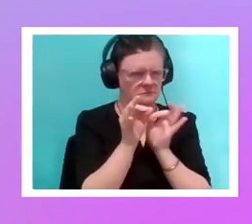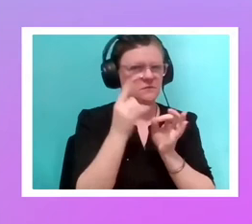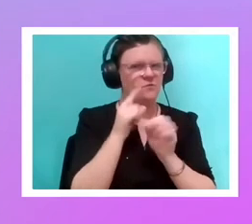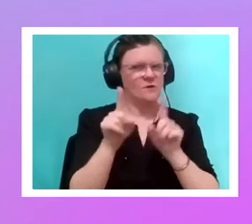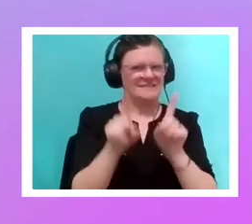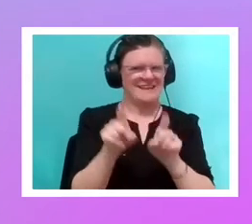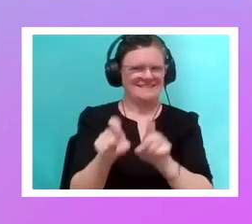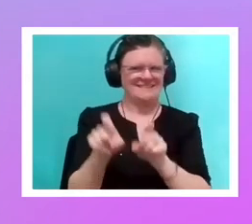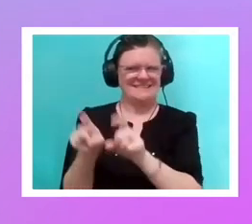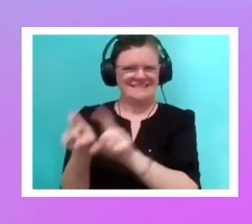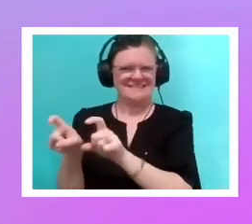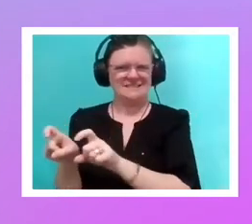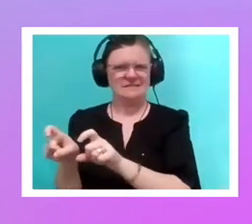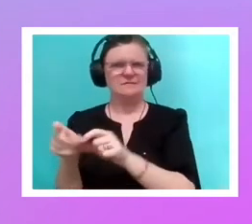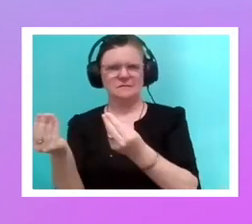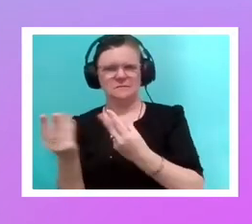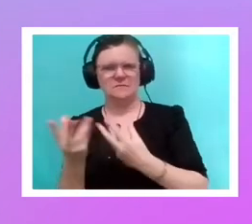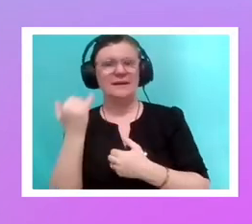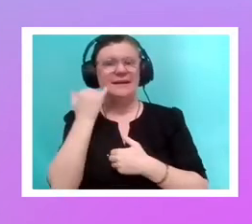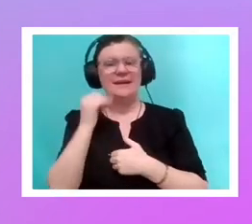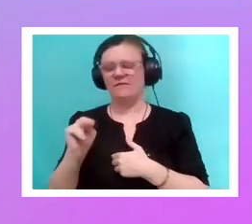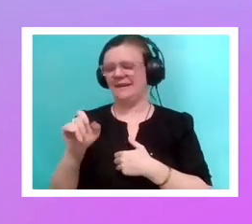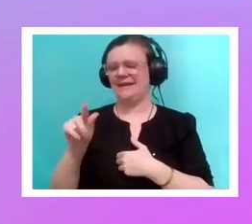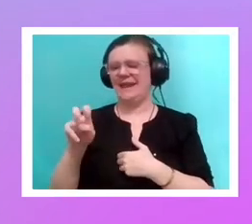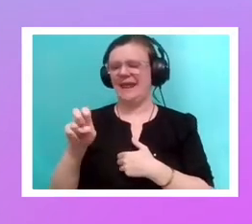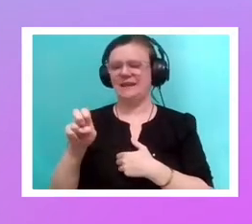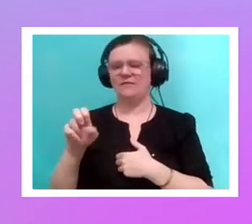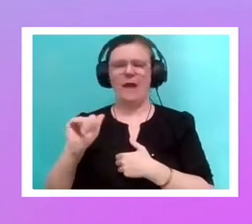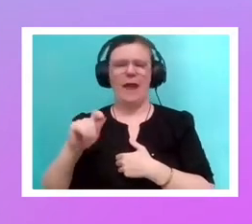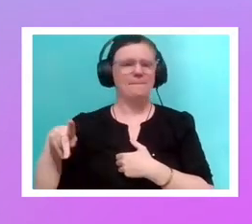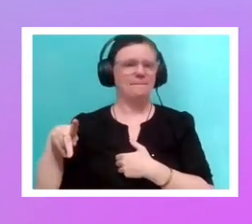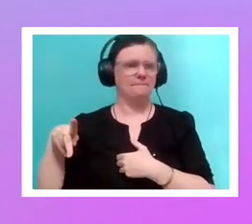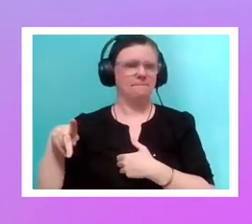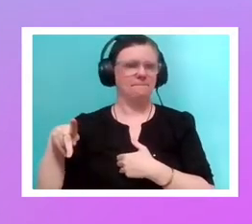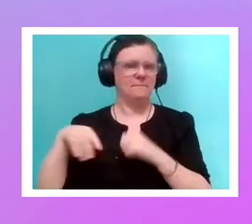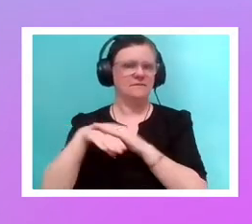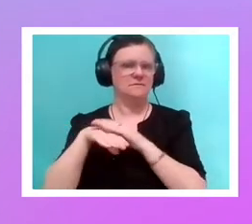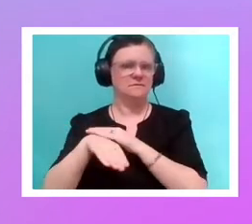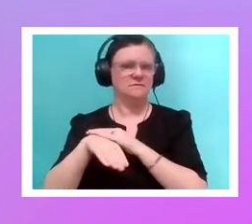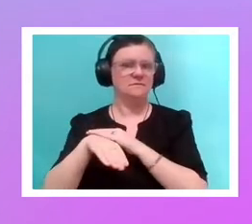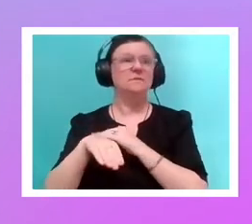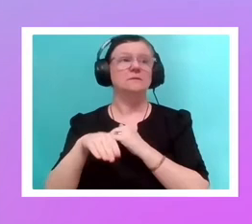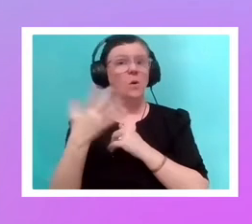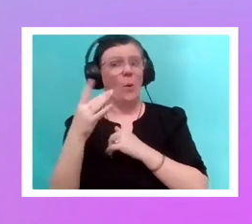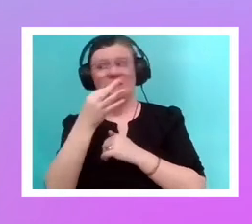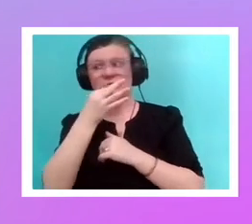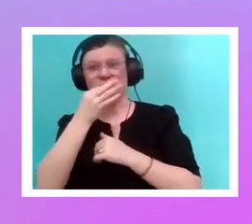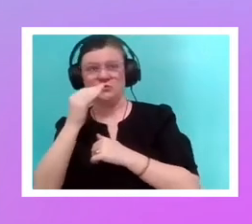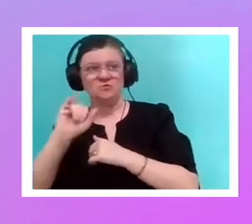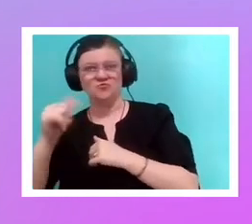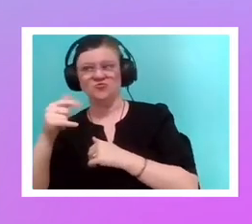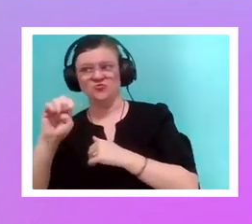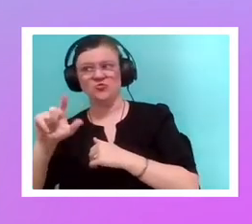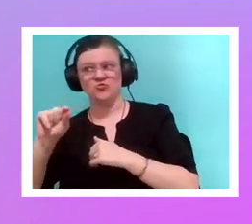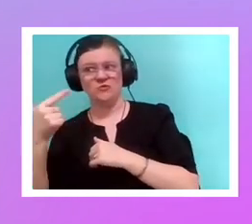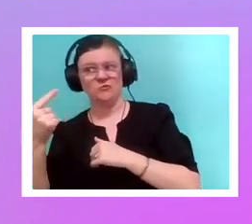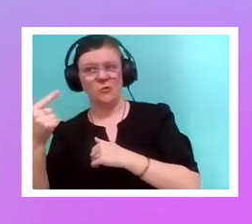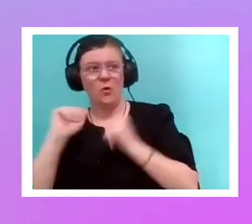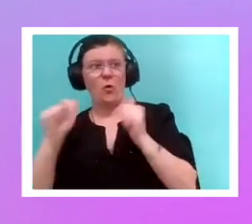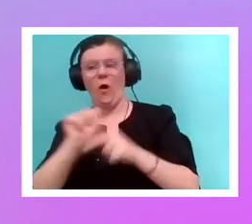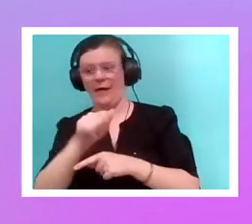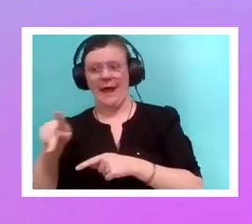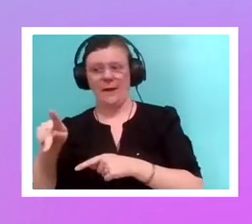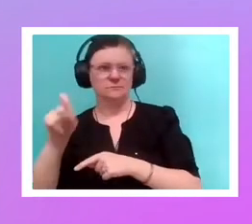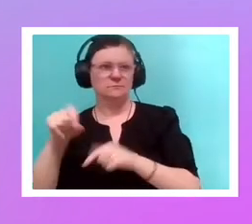testing and reporting on native mobile app accessibility, and that's ready for the June 2021 deadline I mentioned earlier for native mobile